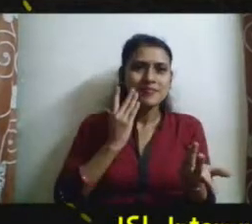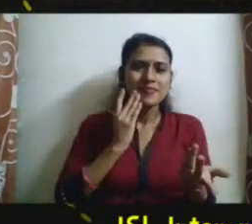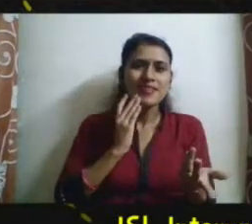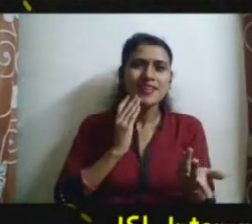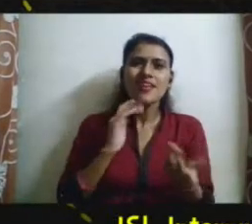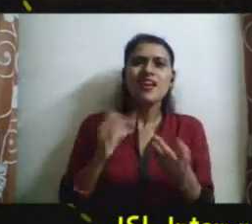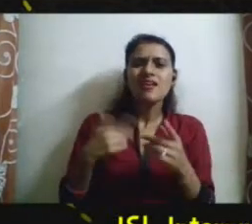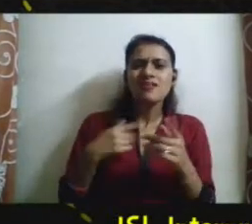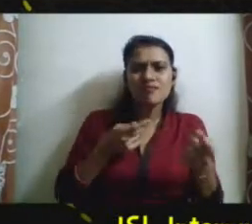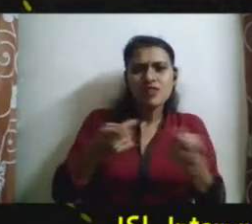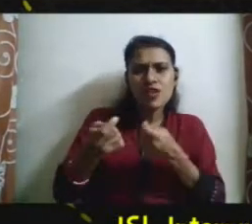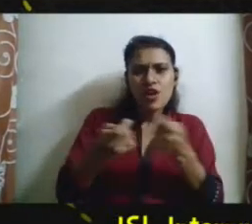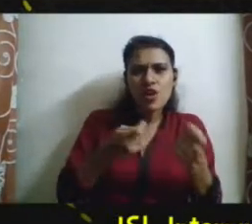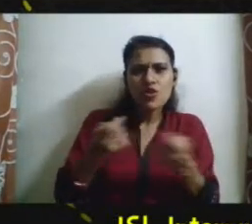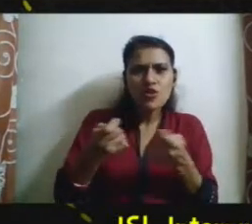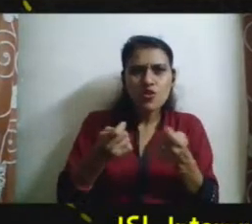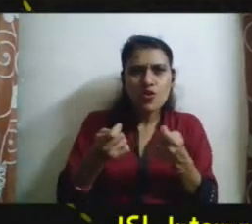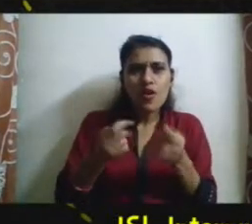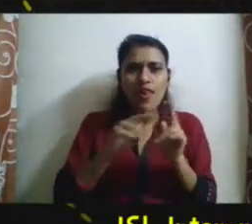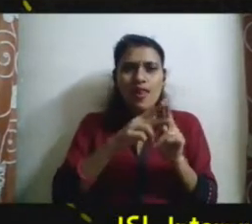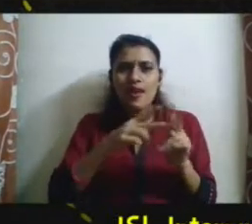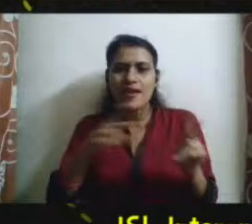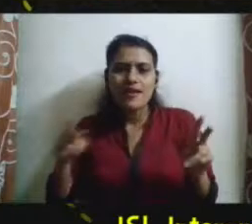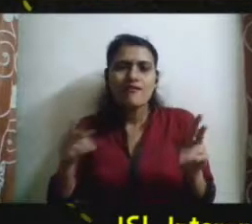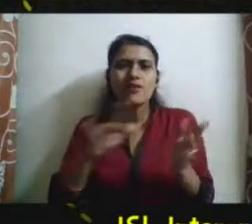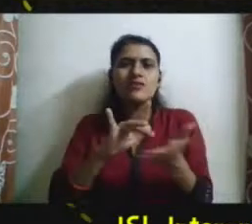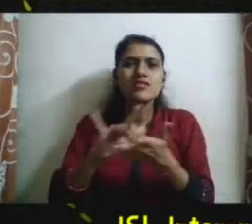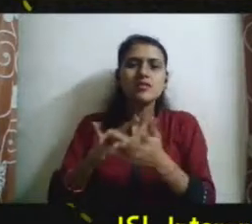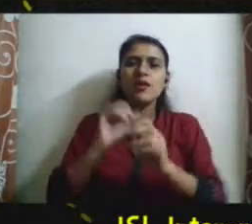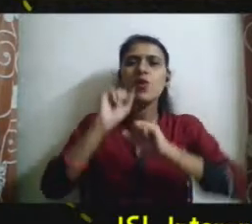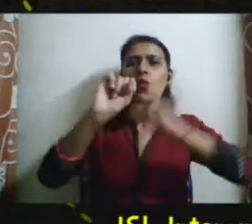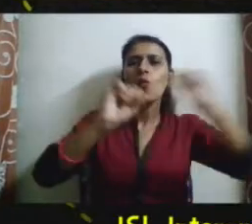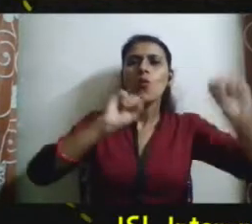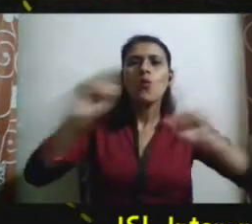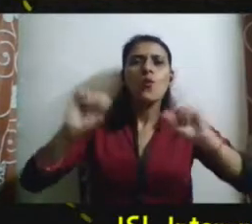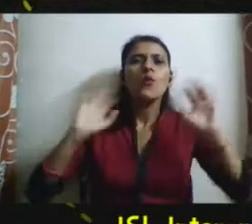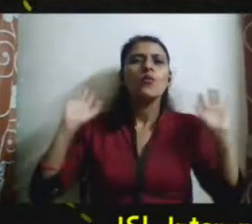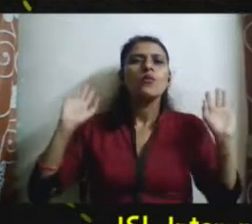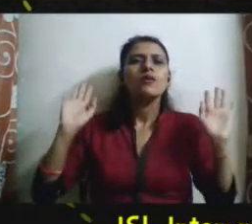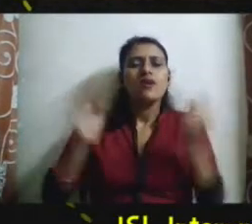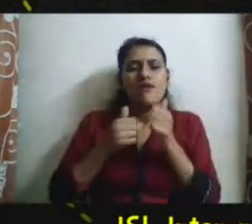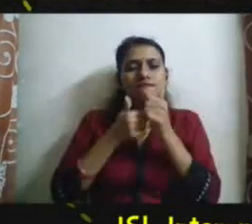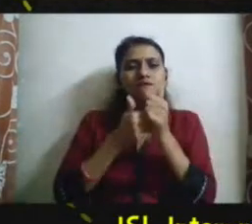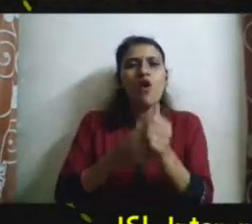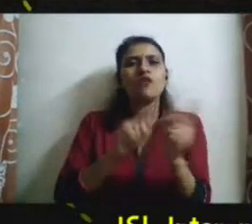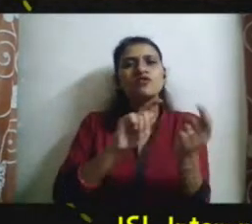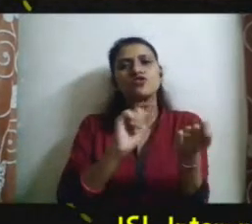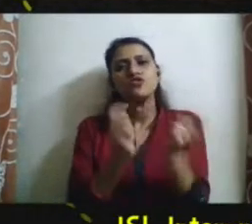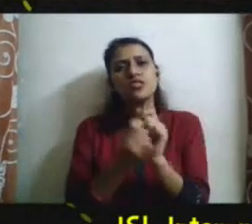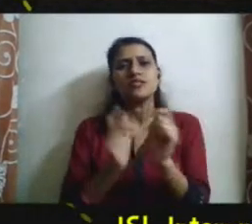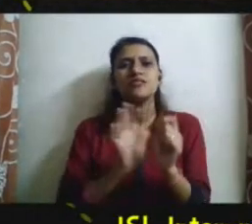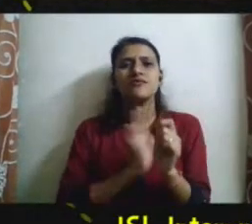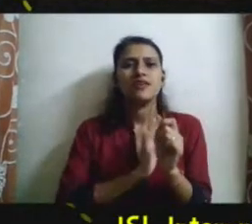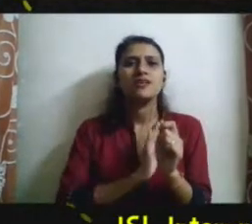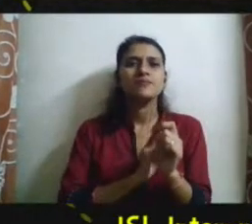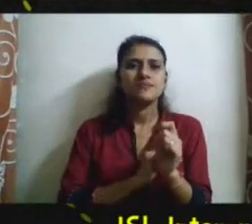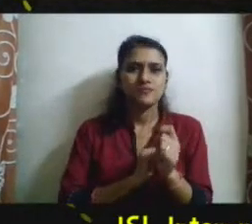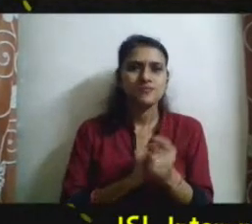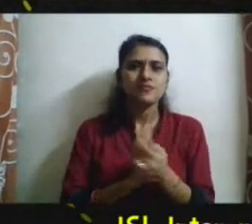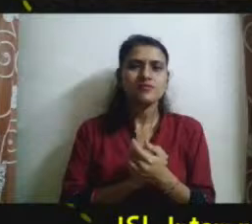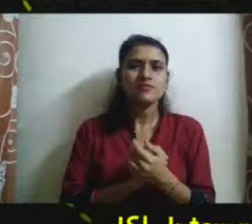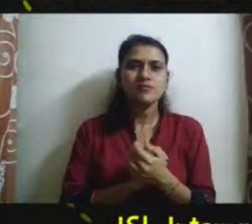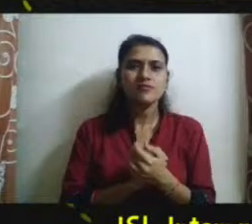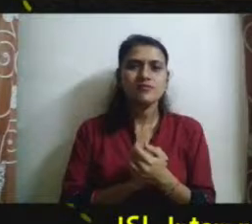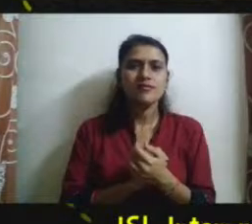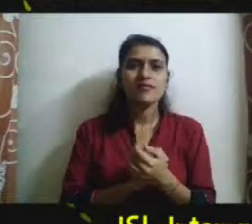control versus giving space to individuals to make meaning out of their situation. So yes. And of course, as you